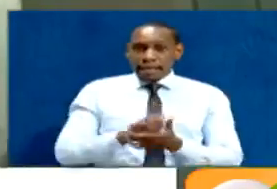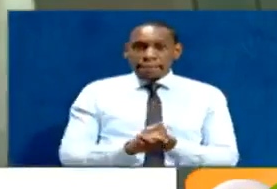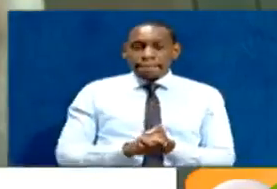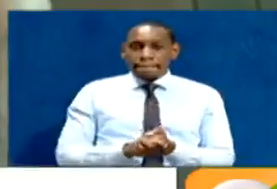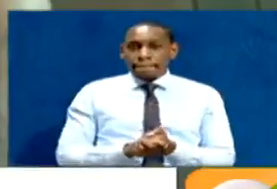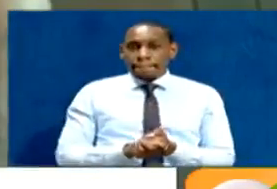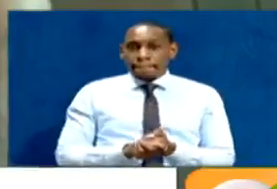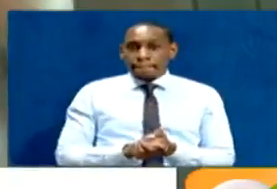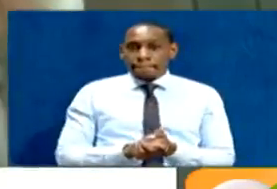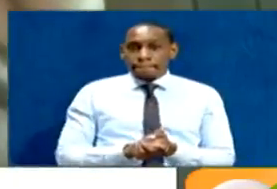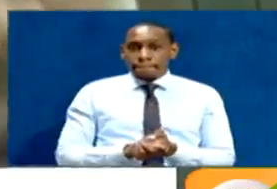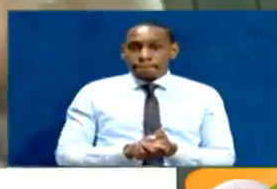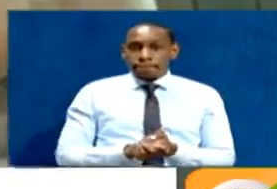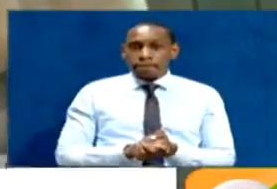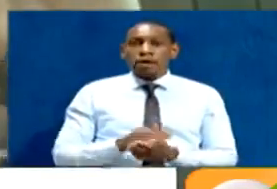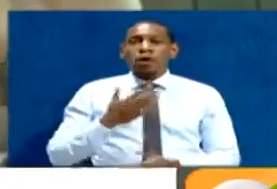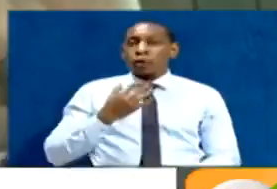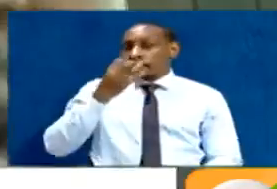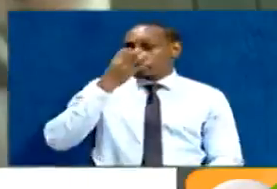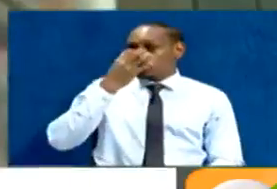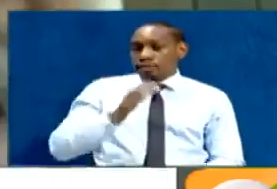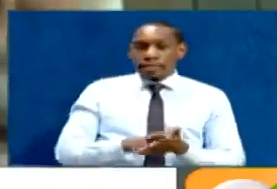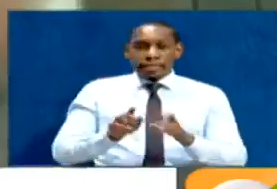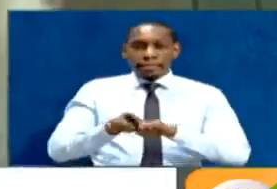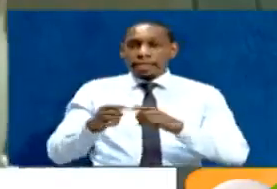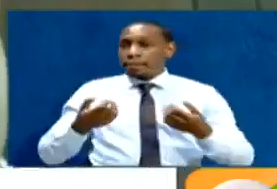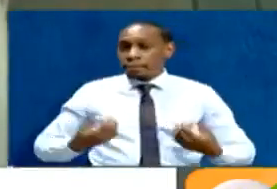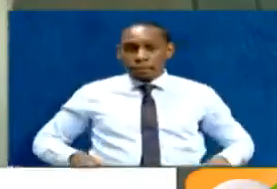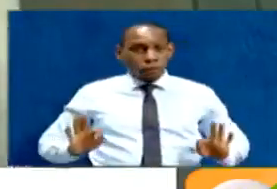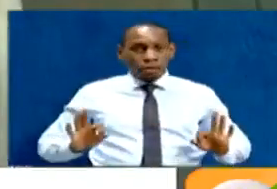gasping for oxygen and